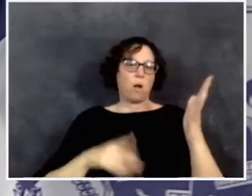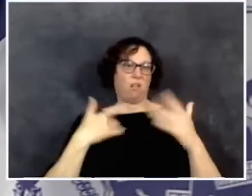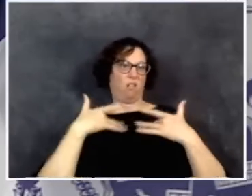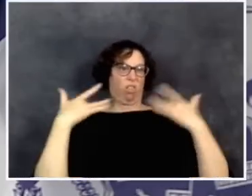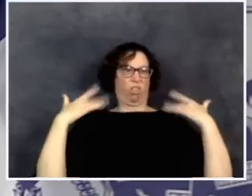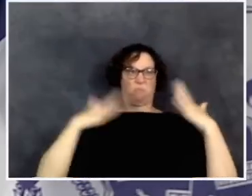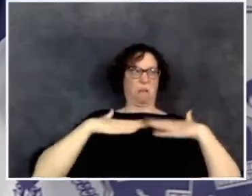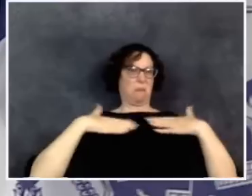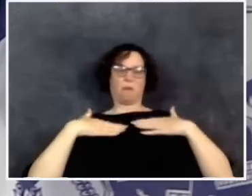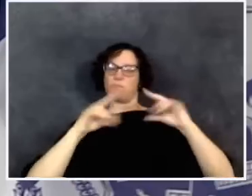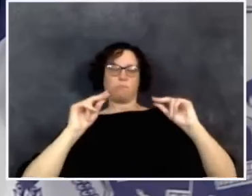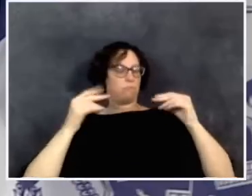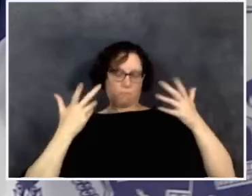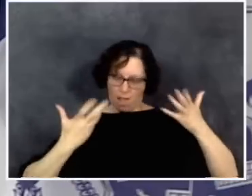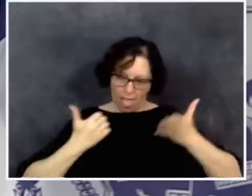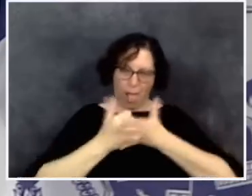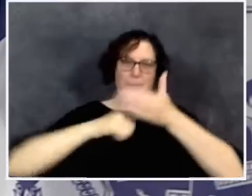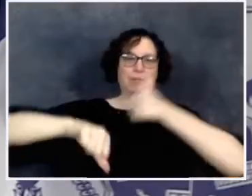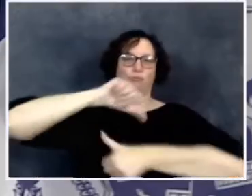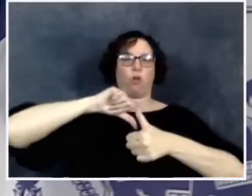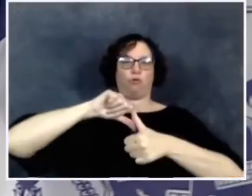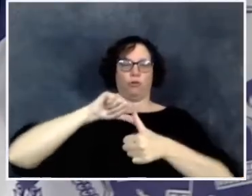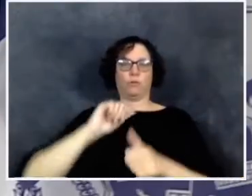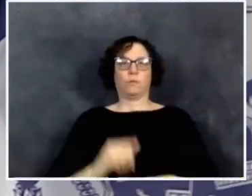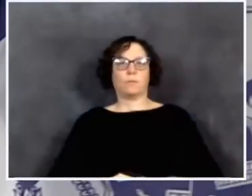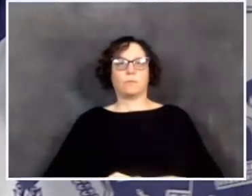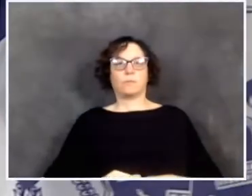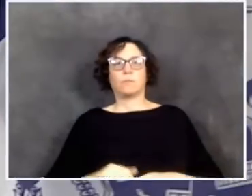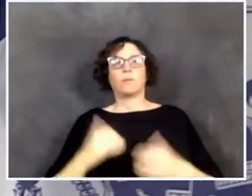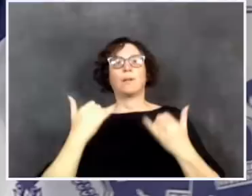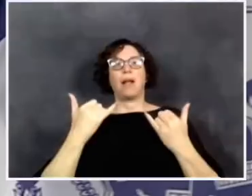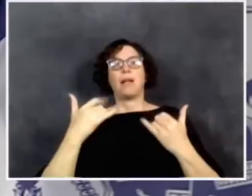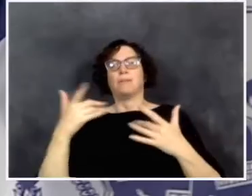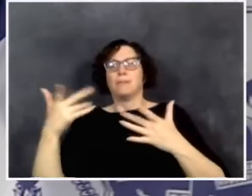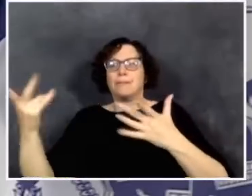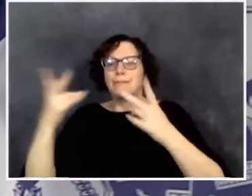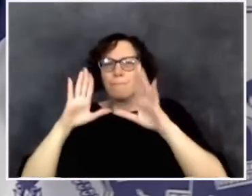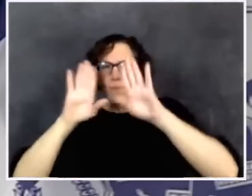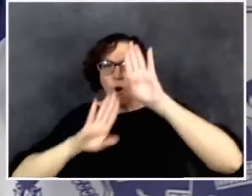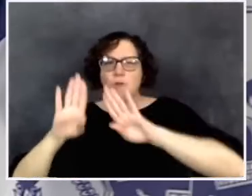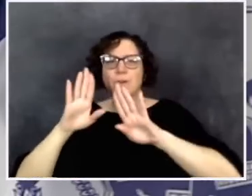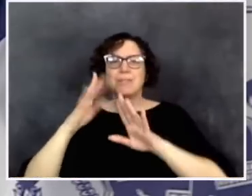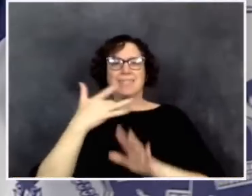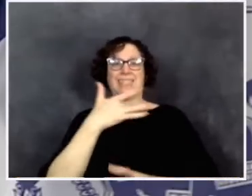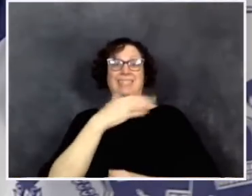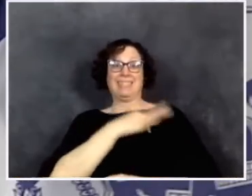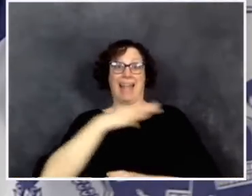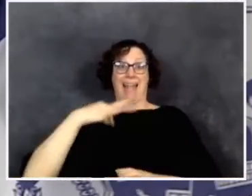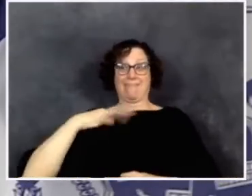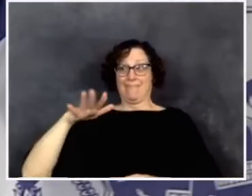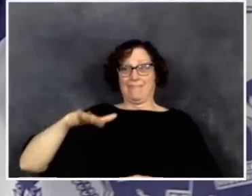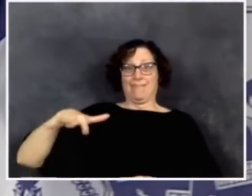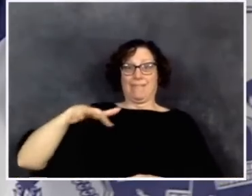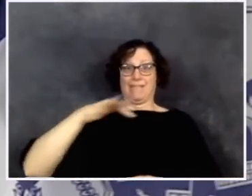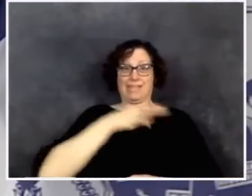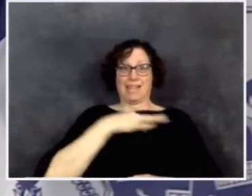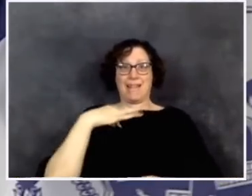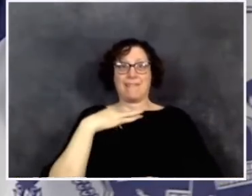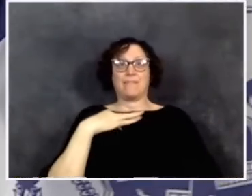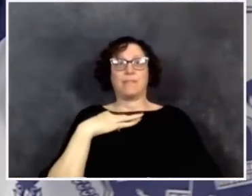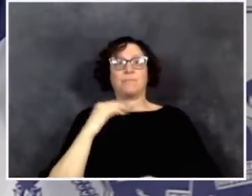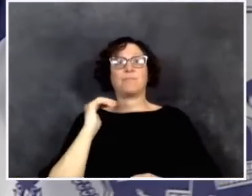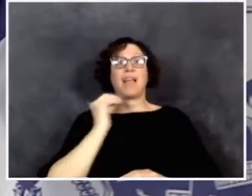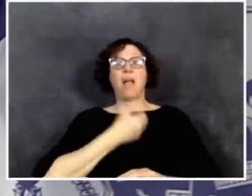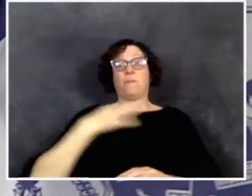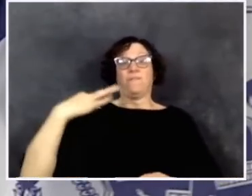the decision to take some of our city medical volunteers and not just use them for our public hospitals, but use them